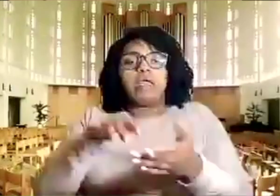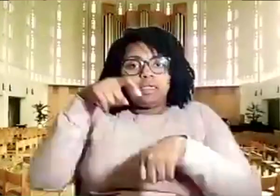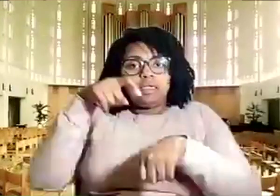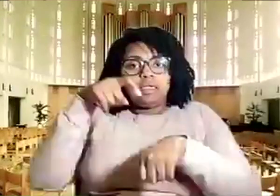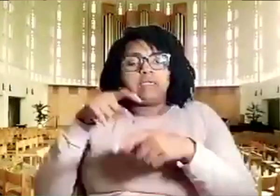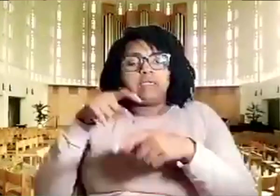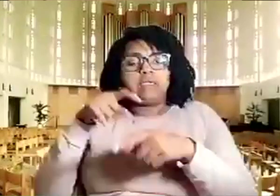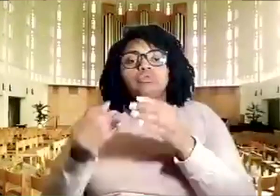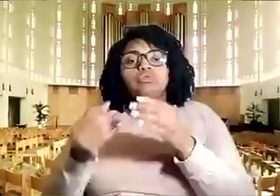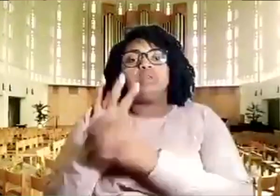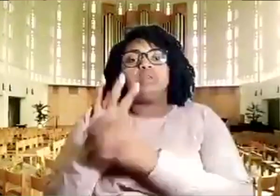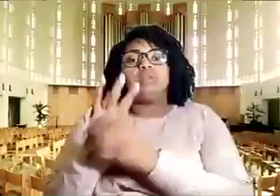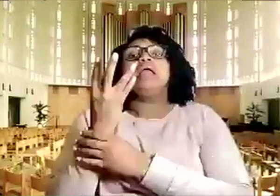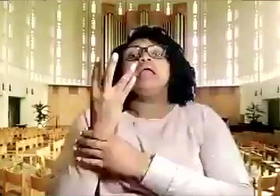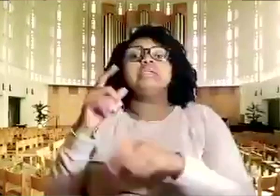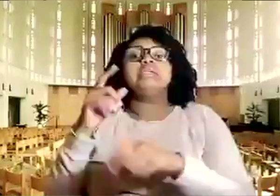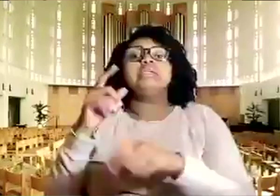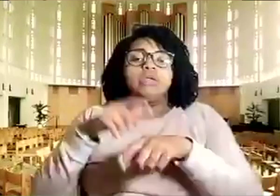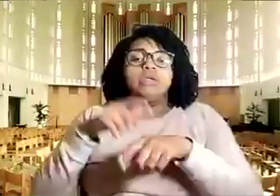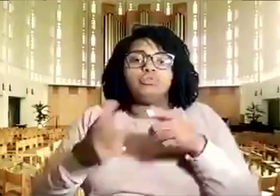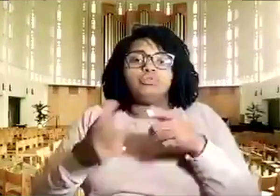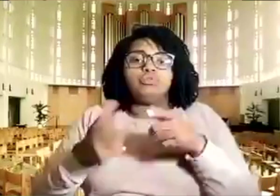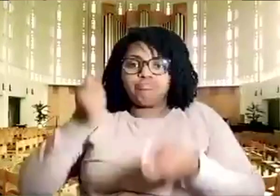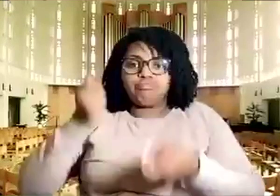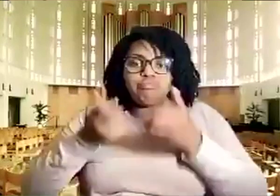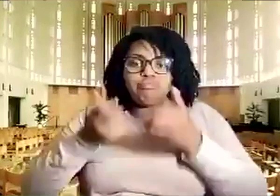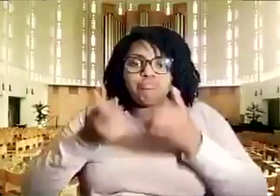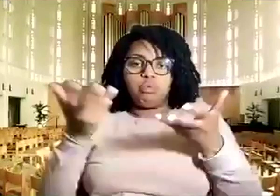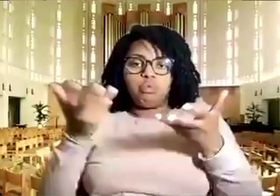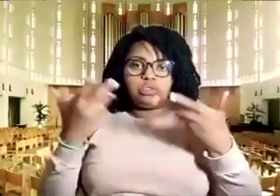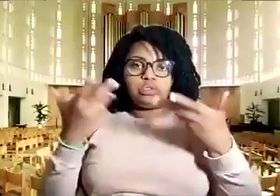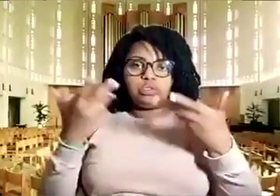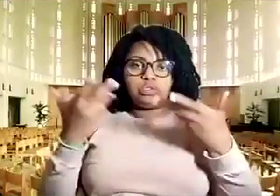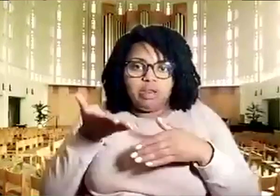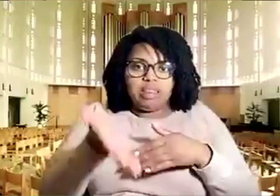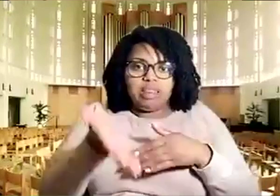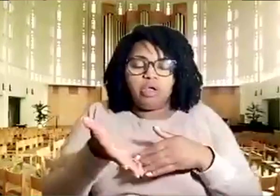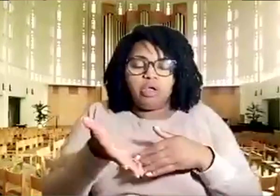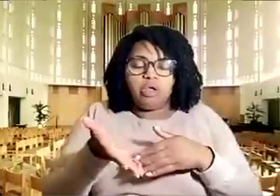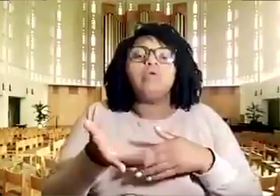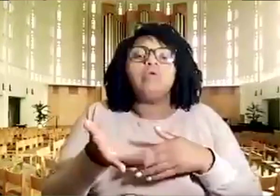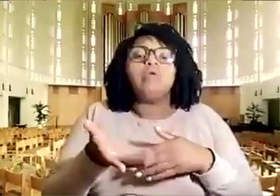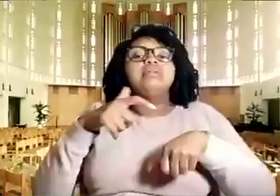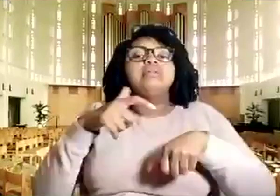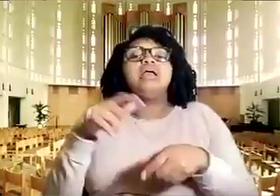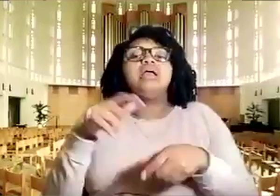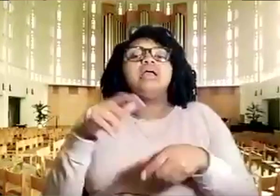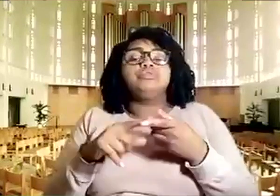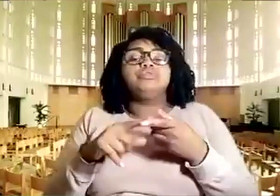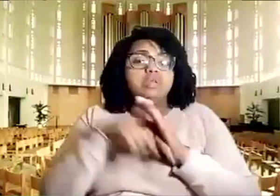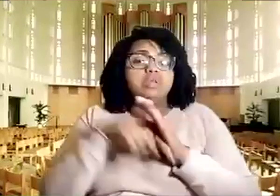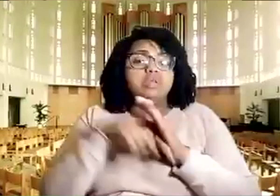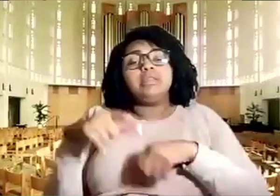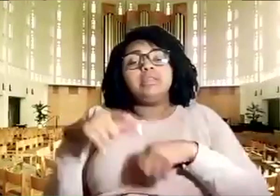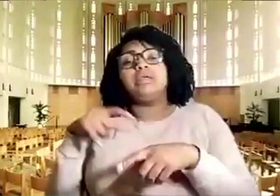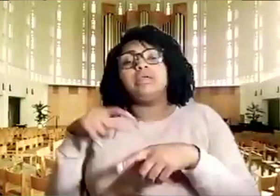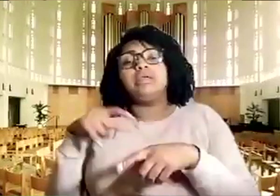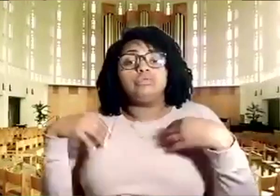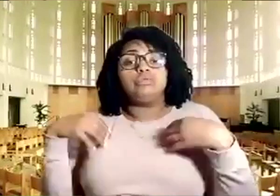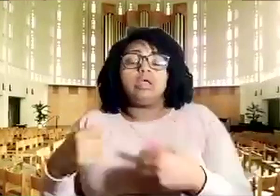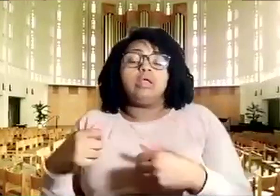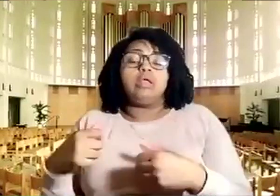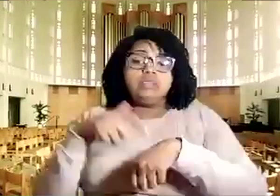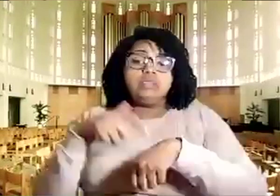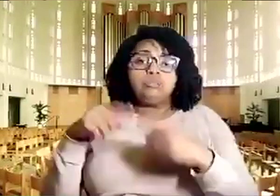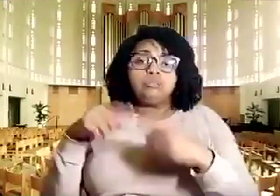which is planted. A time to kill and a time to heal. And a time to break down and dismantle